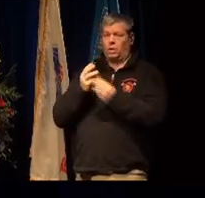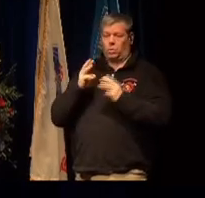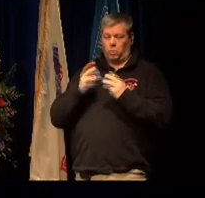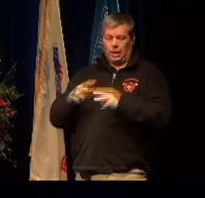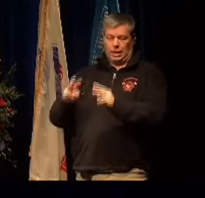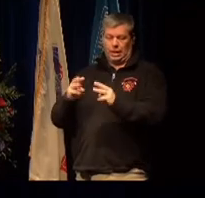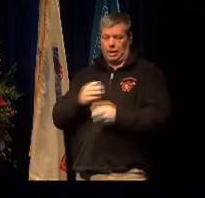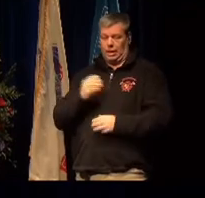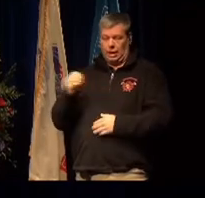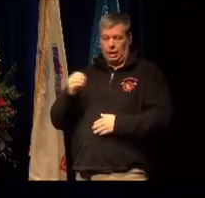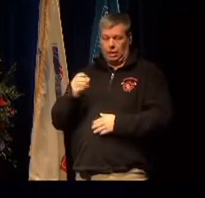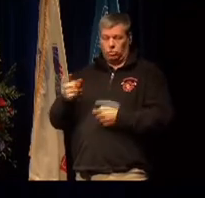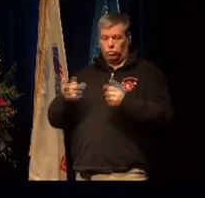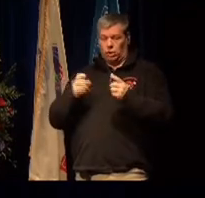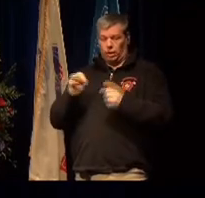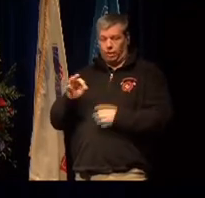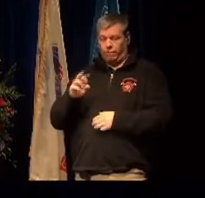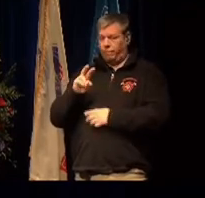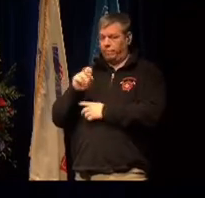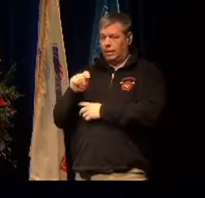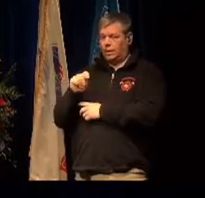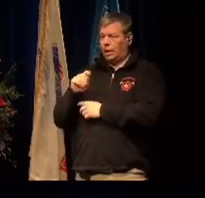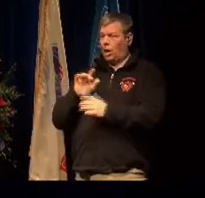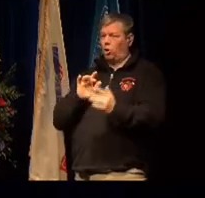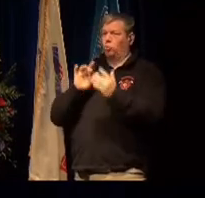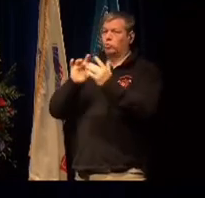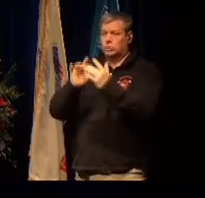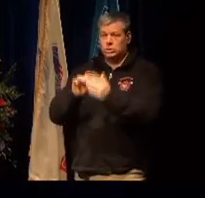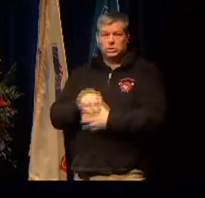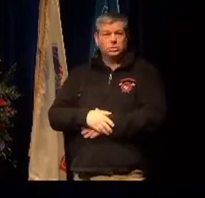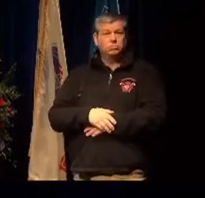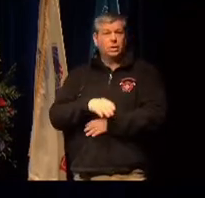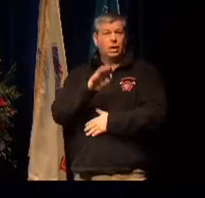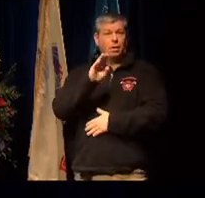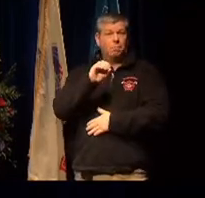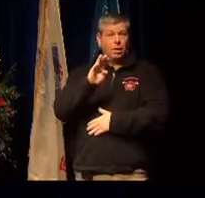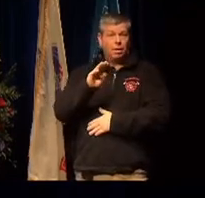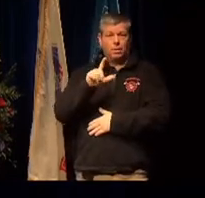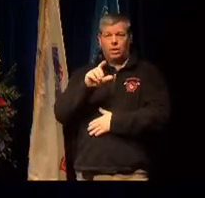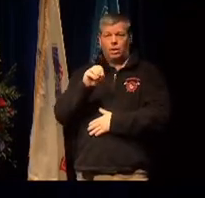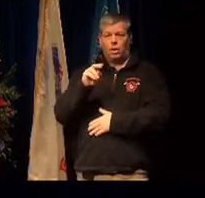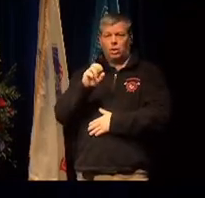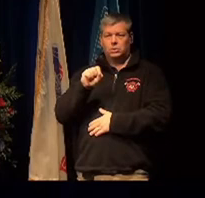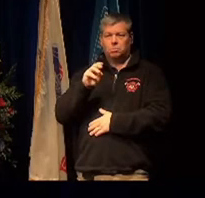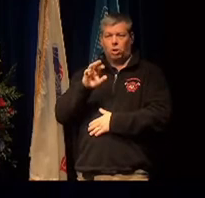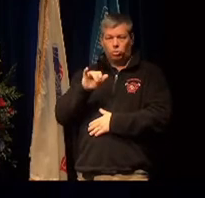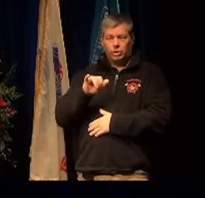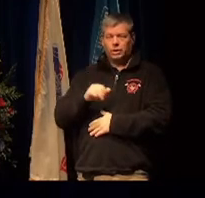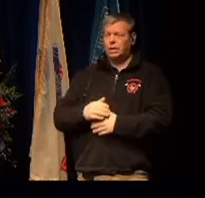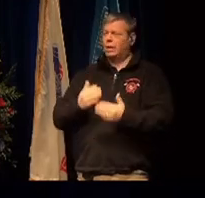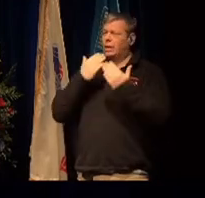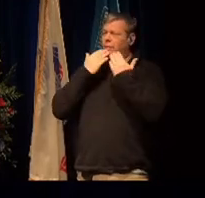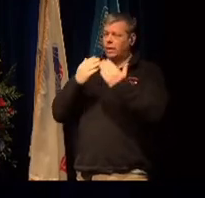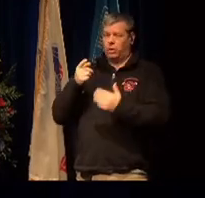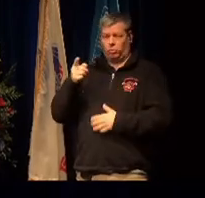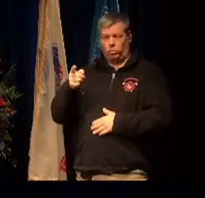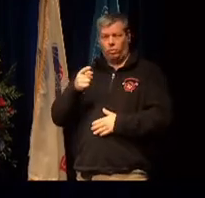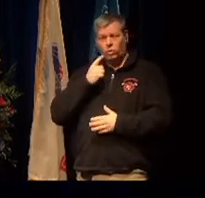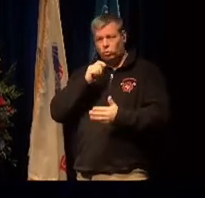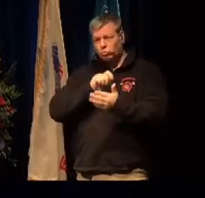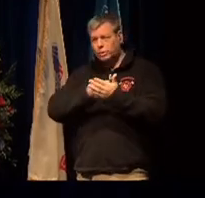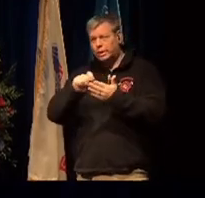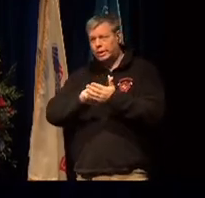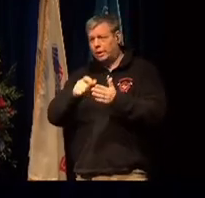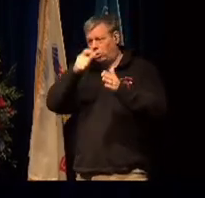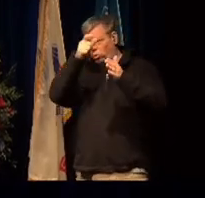of this. Bob Lonsberry came. If you saw in the news, Bob, thank you for writing just a wonderful